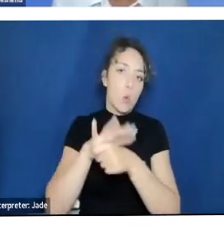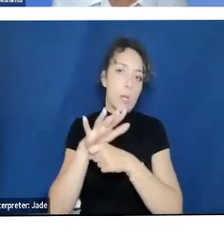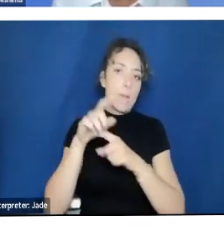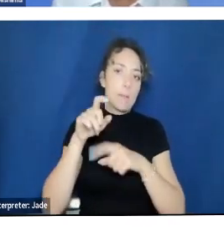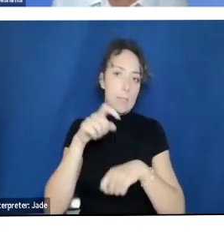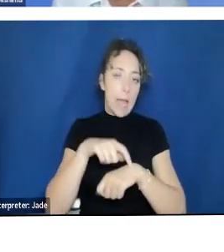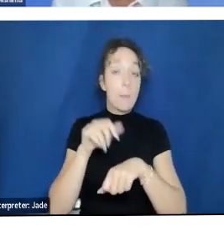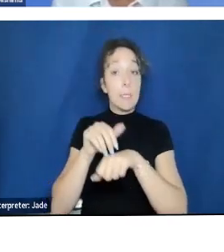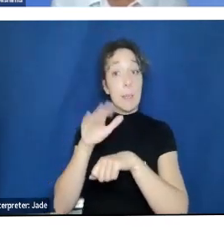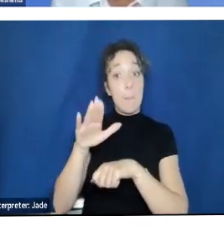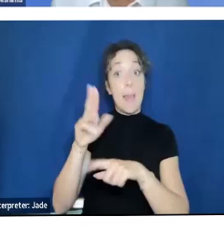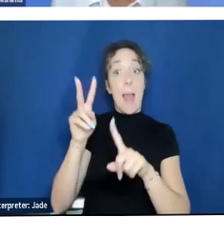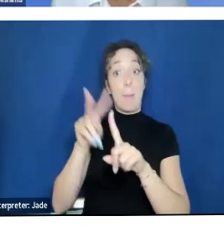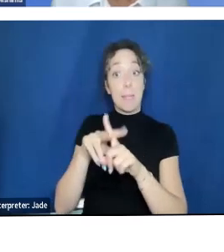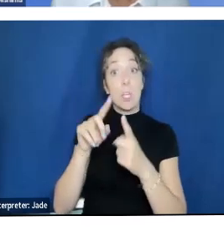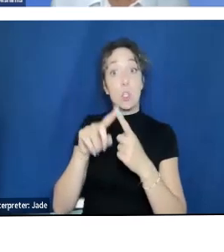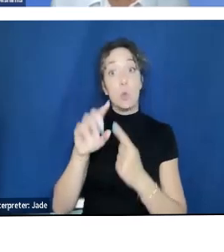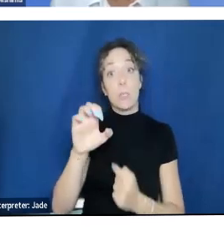to EDCS